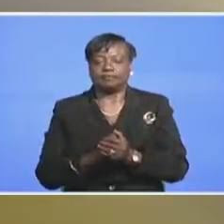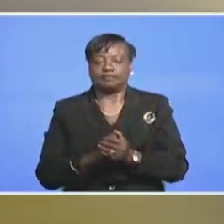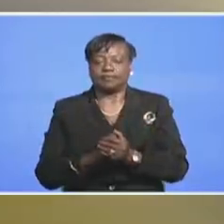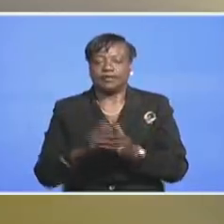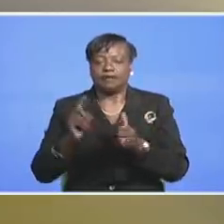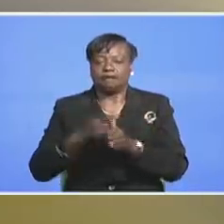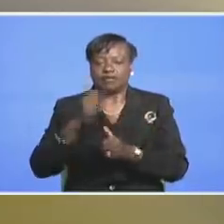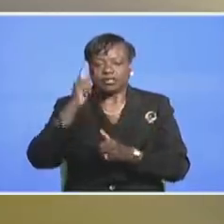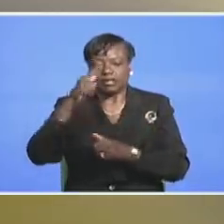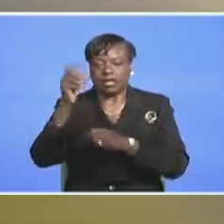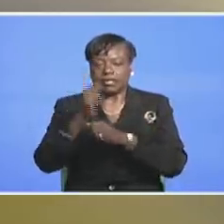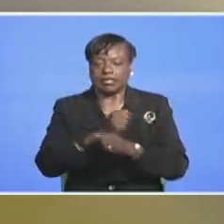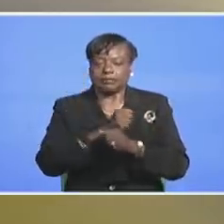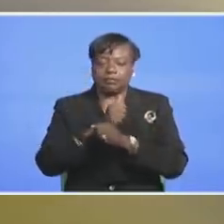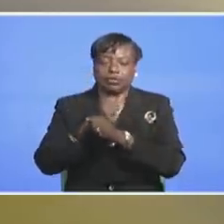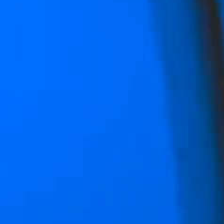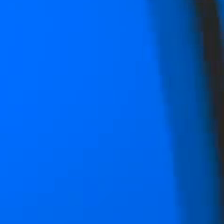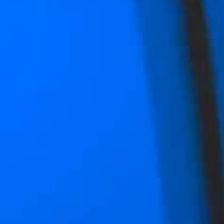anywhere. There's more to come.